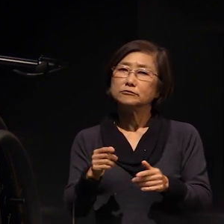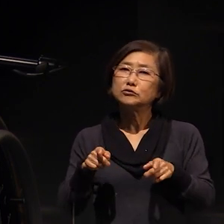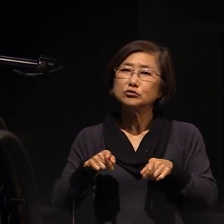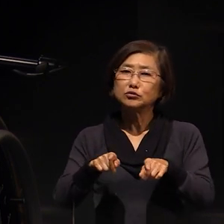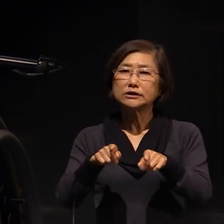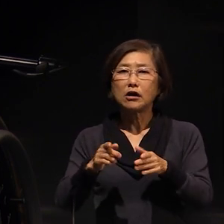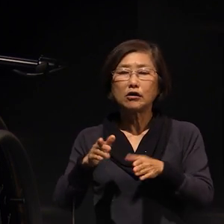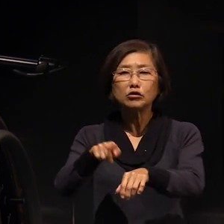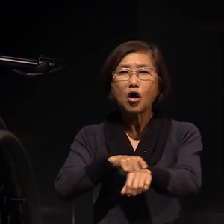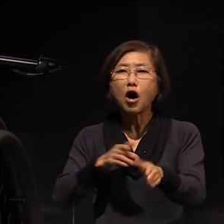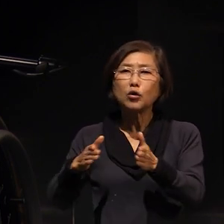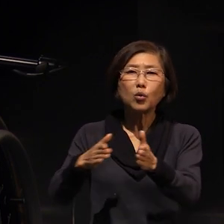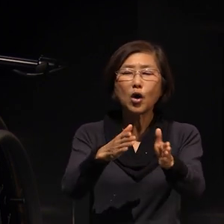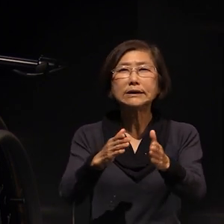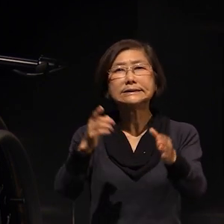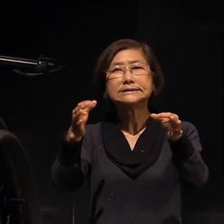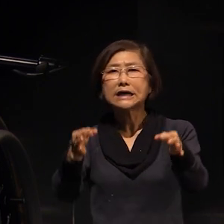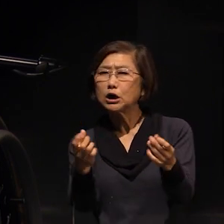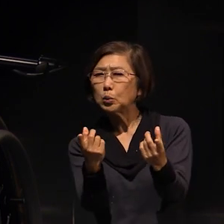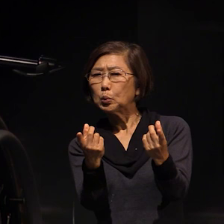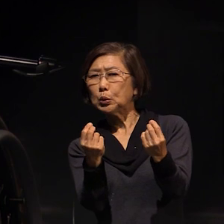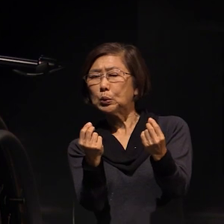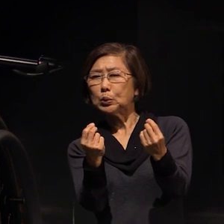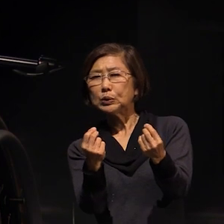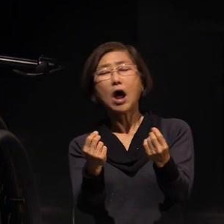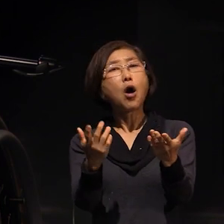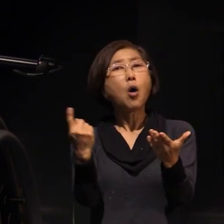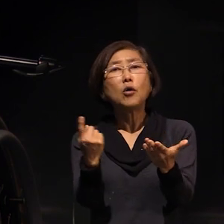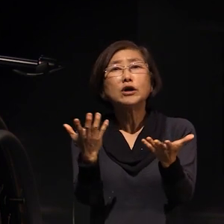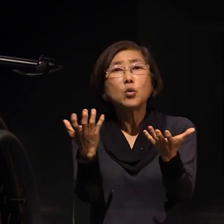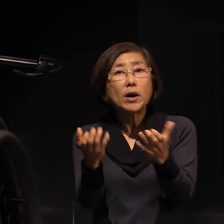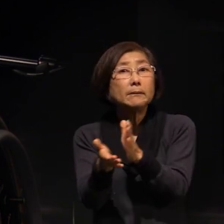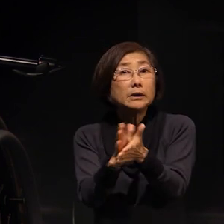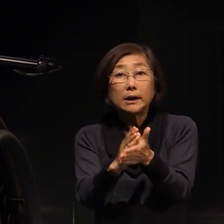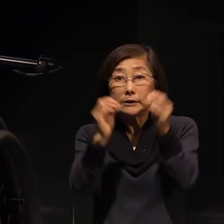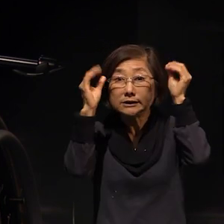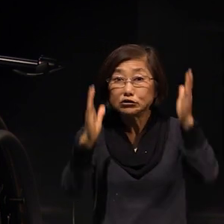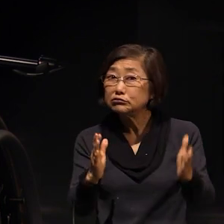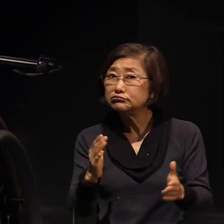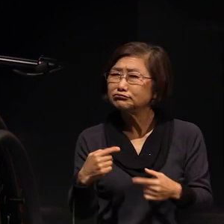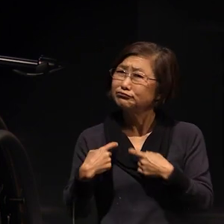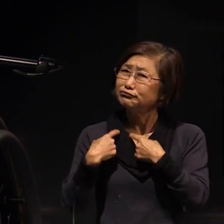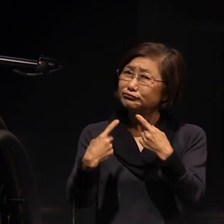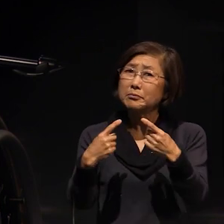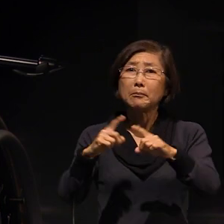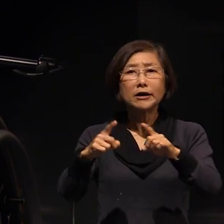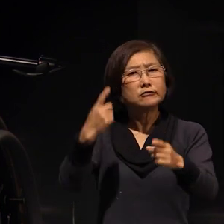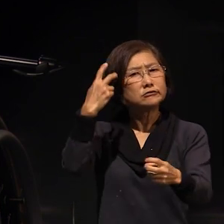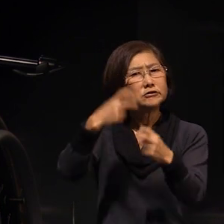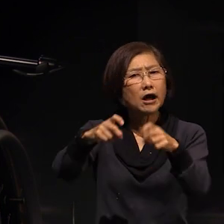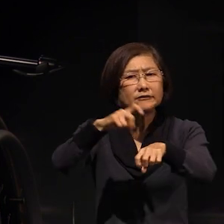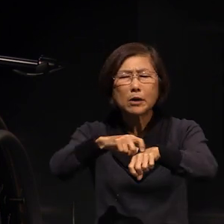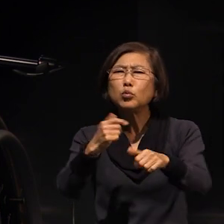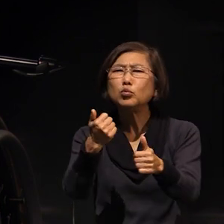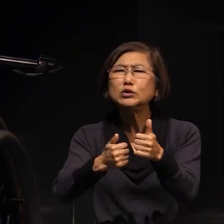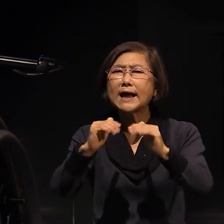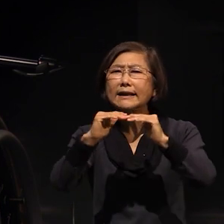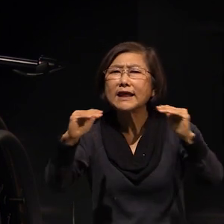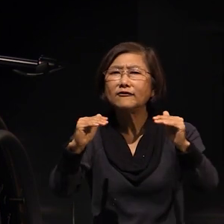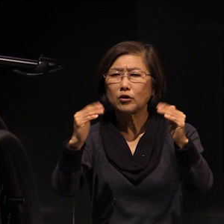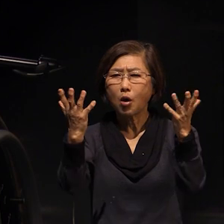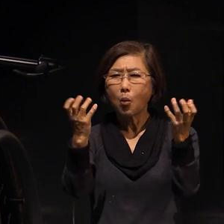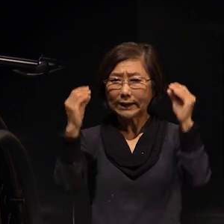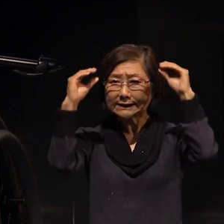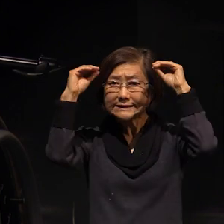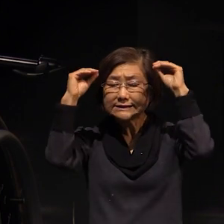that contributed to the long road was deciding exactly what I wanted to study. I've always wanted to be a teacher, but I had a hard